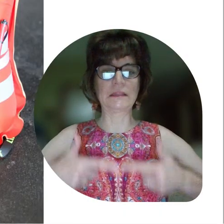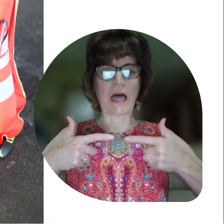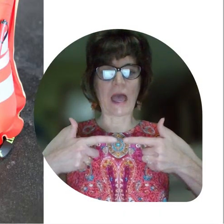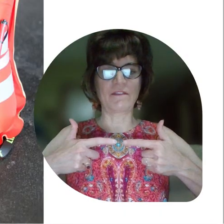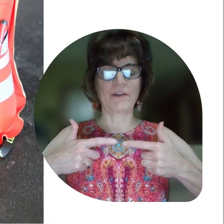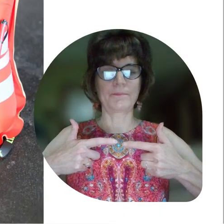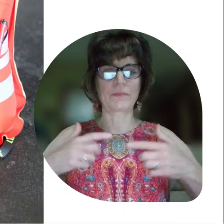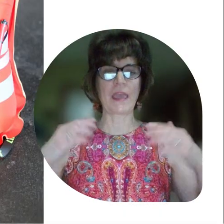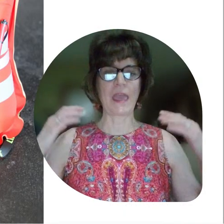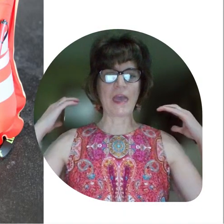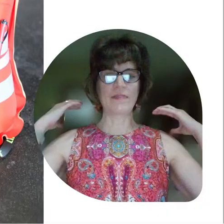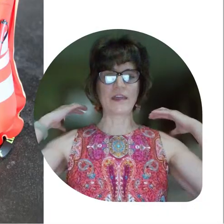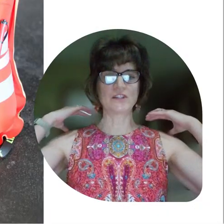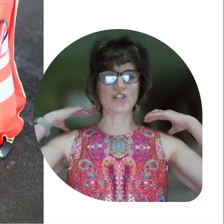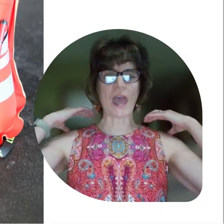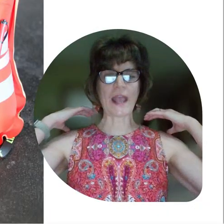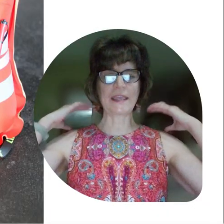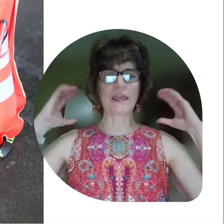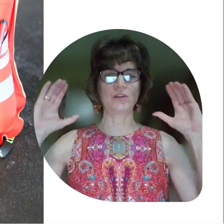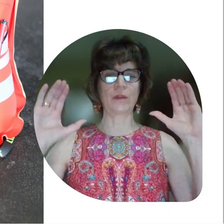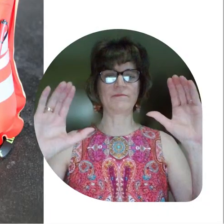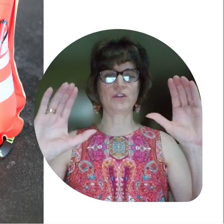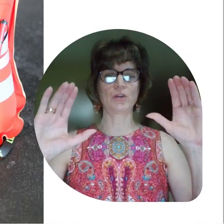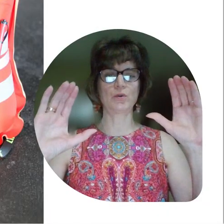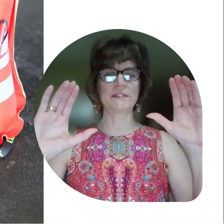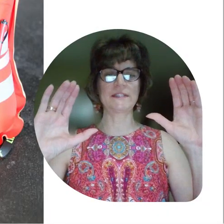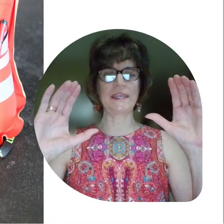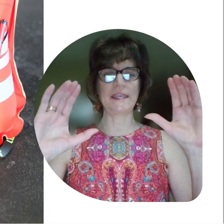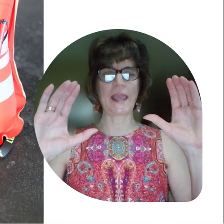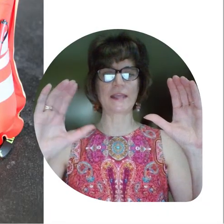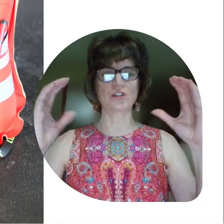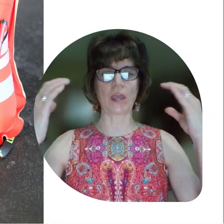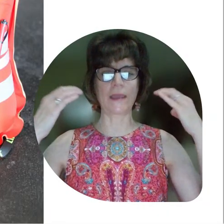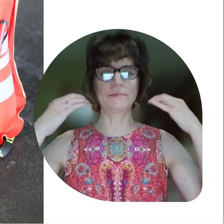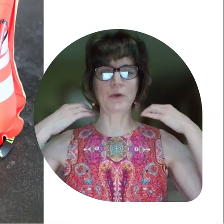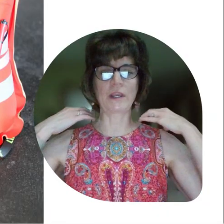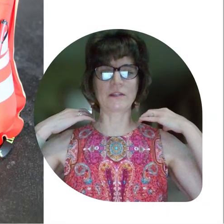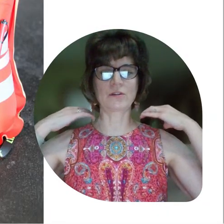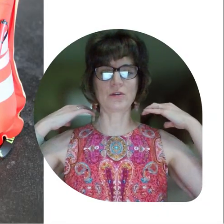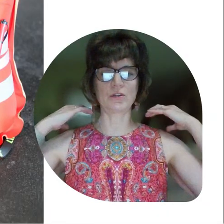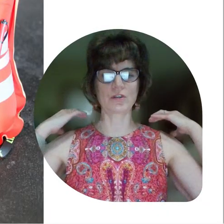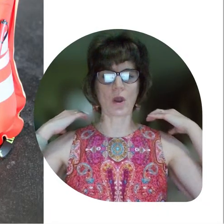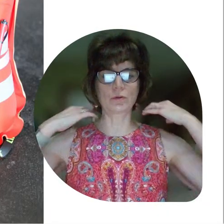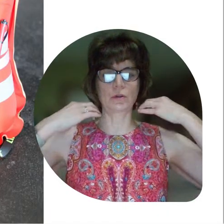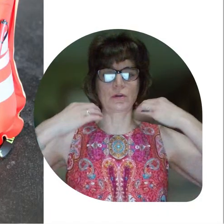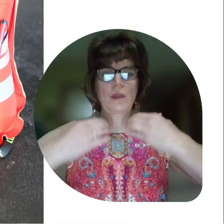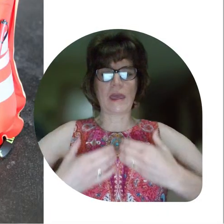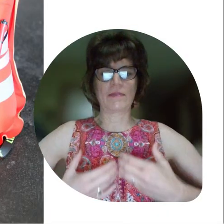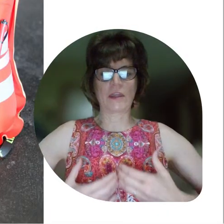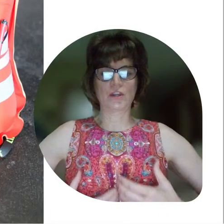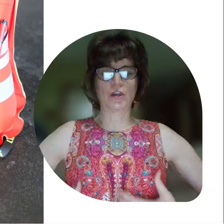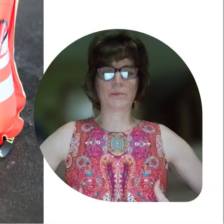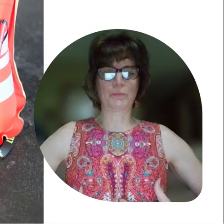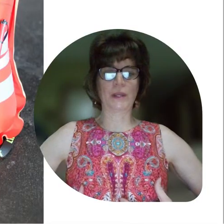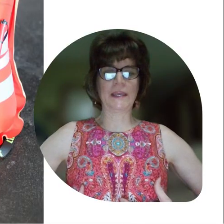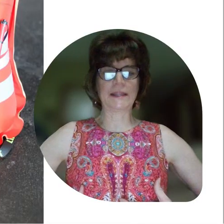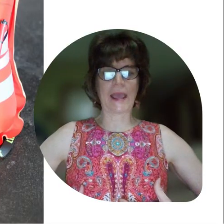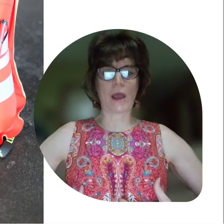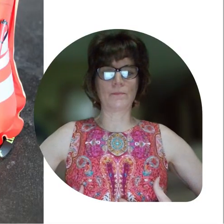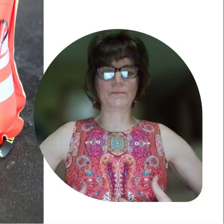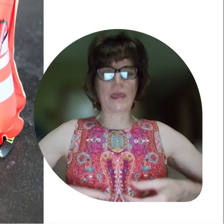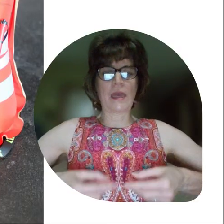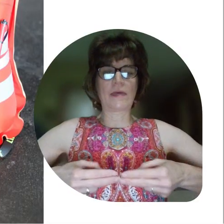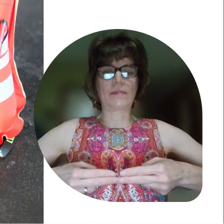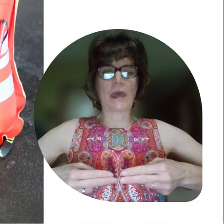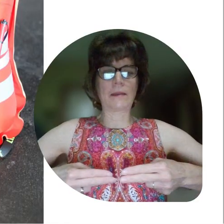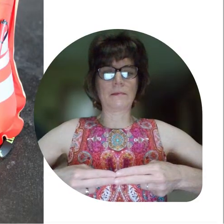be life. And then jacket, you'd have two C handshapes, bring it to your shoulder, and then you're going to bring it